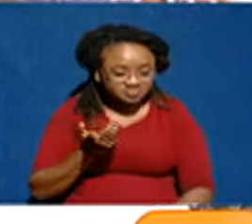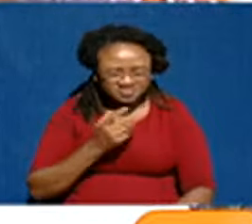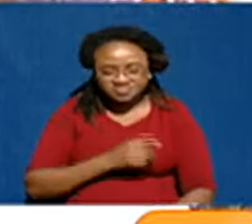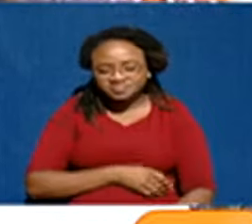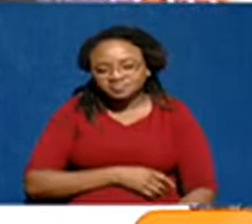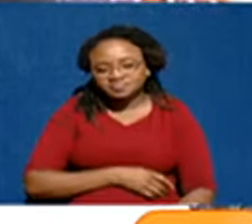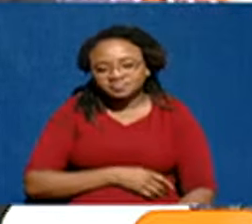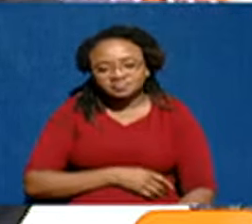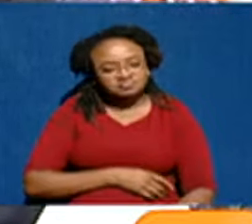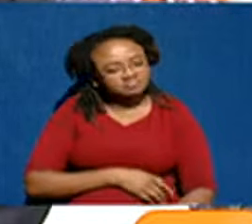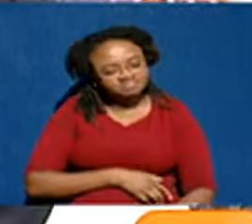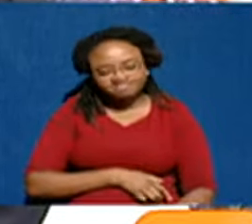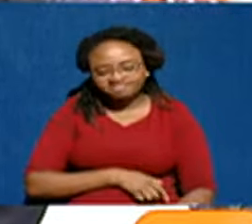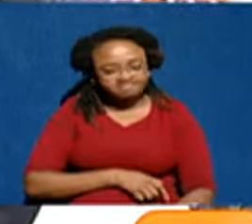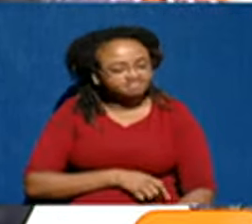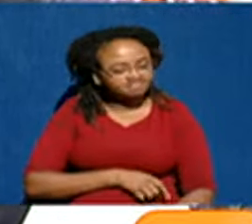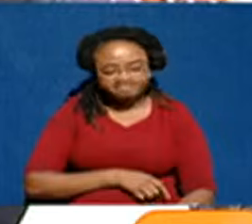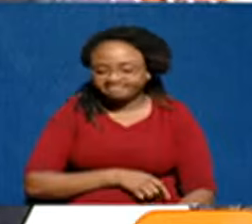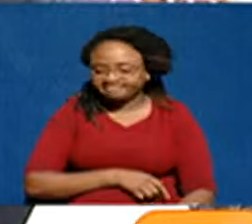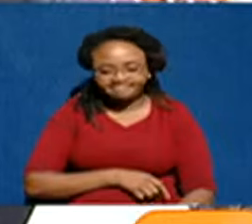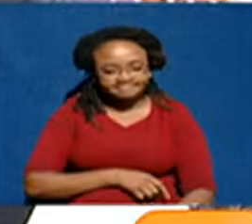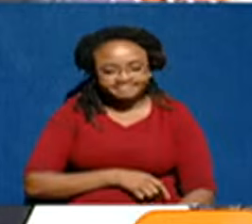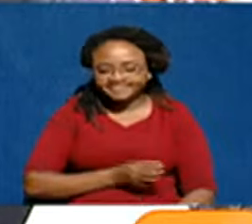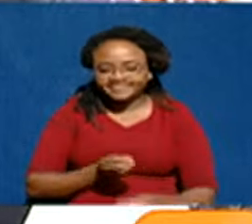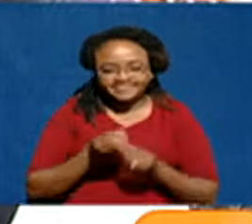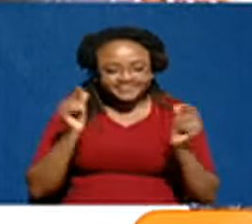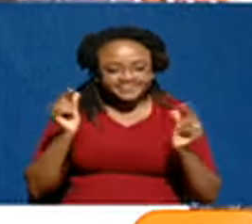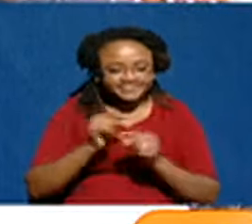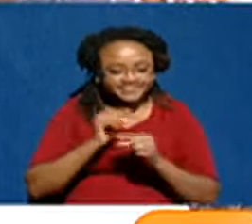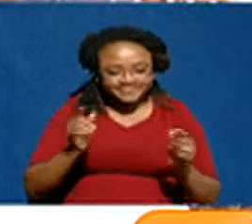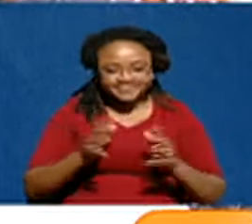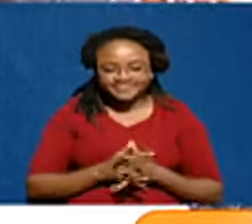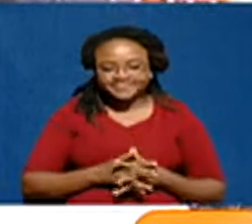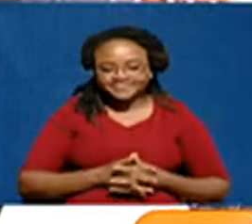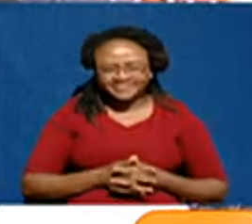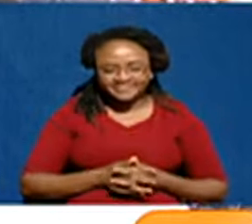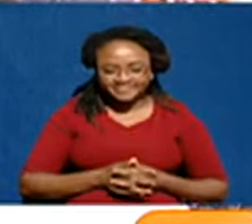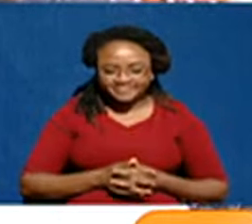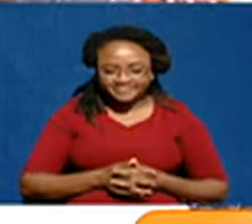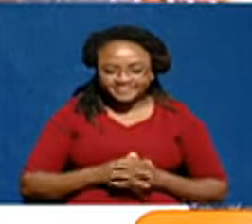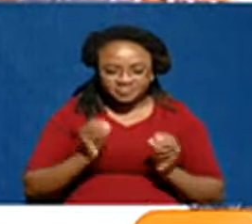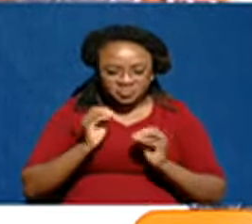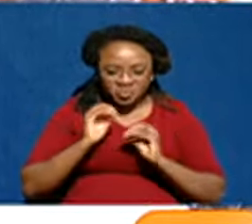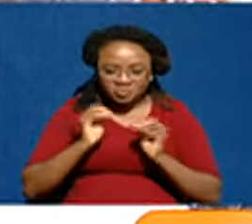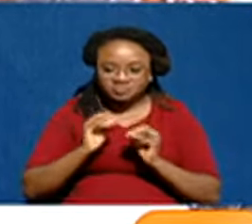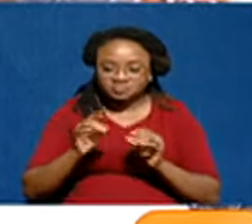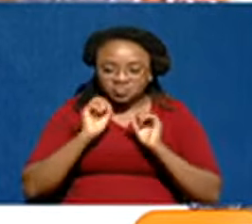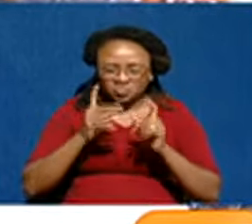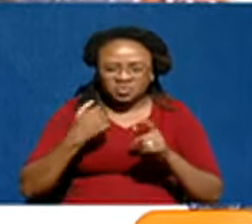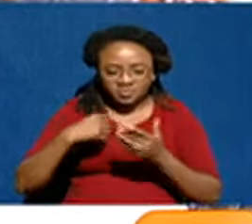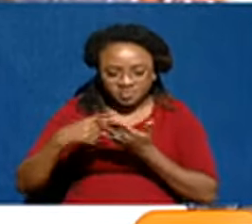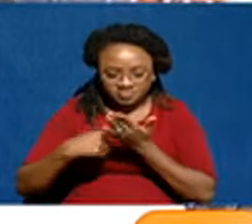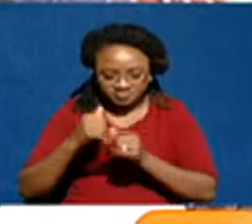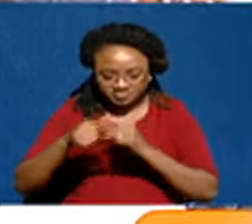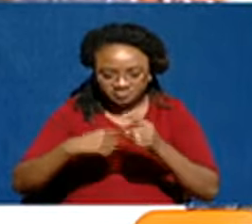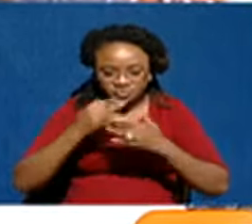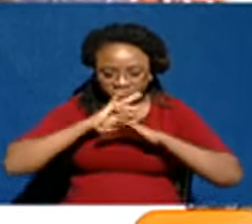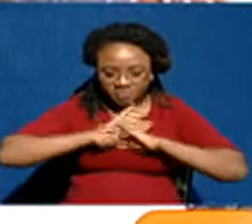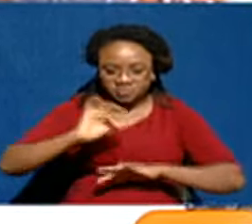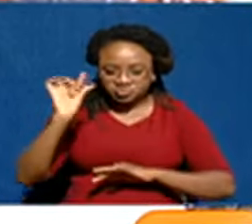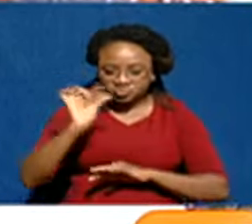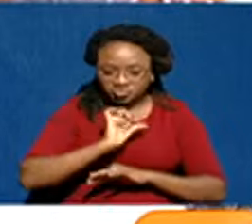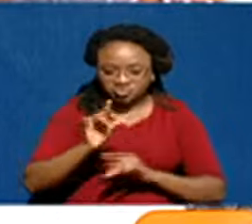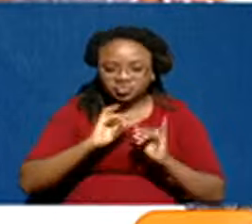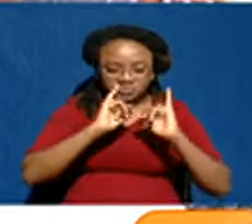it? There's no light yet. There's no light yet. The light has to be lit by the government. Okay. Gentlemen, we're going to continue this conversation very shortly. We're going to take a break, continue reading off the